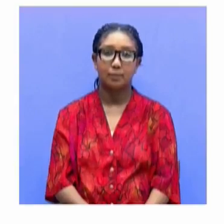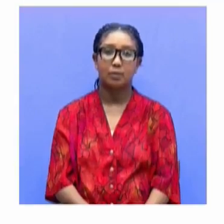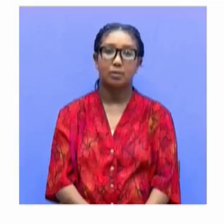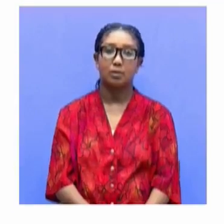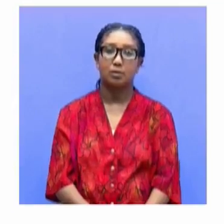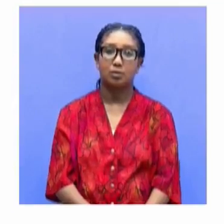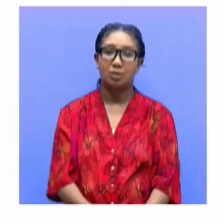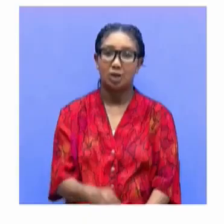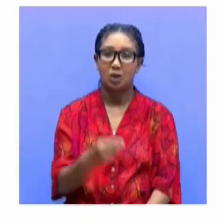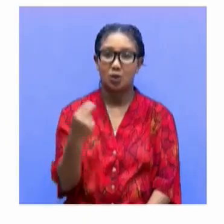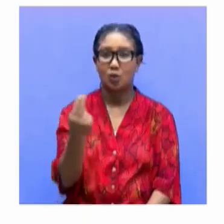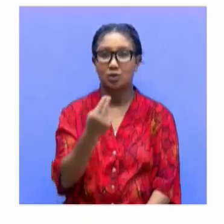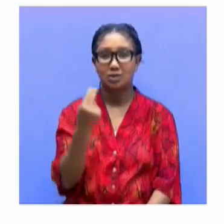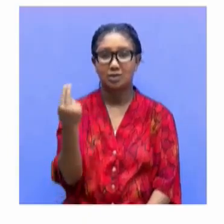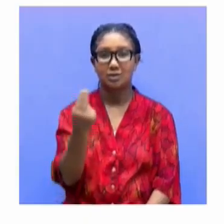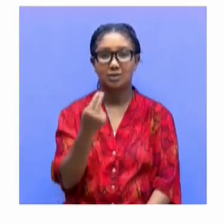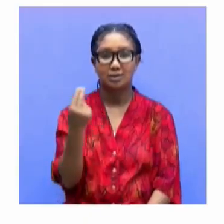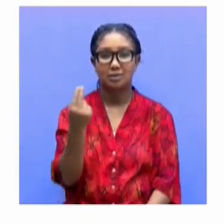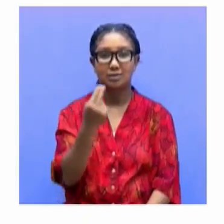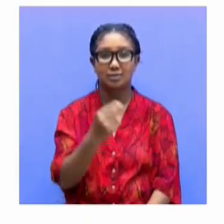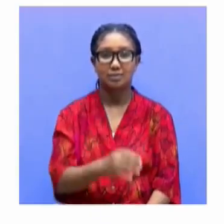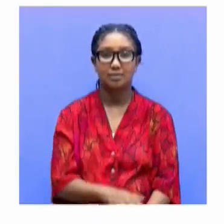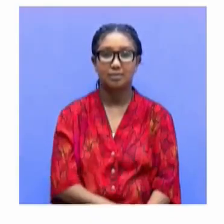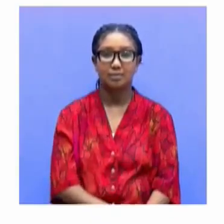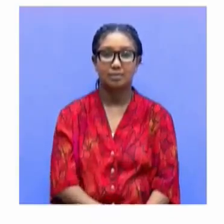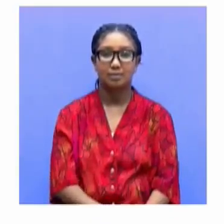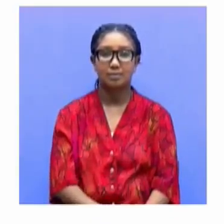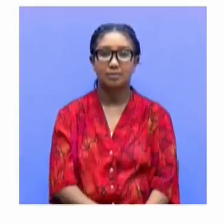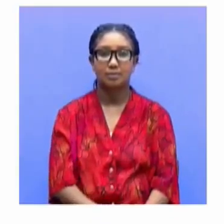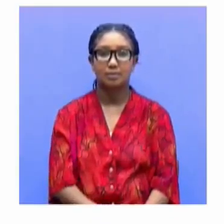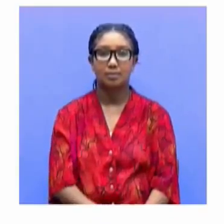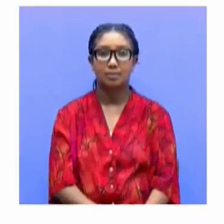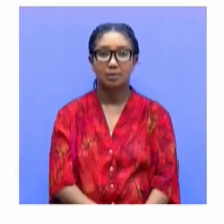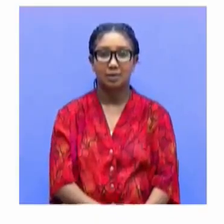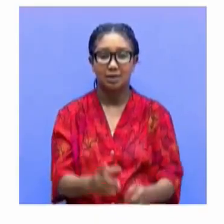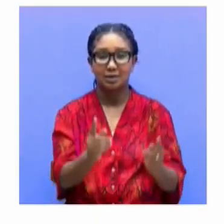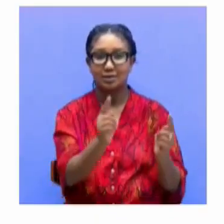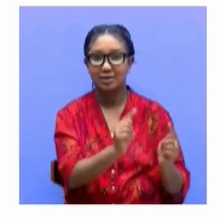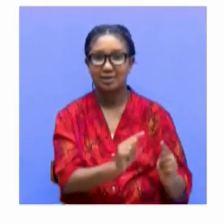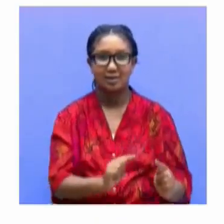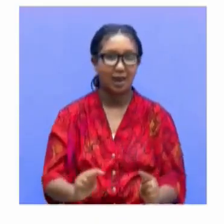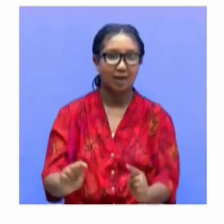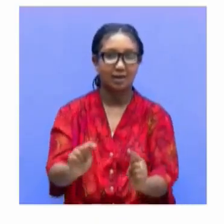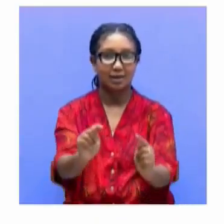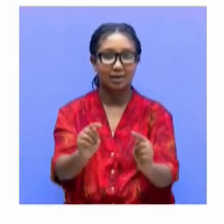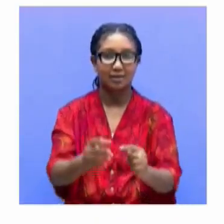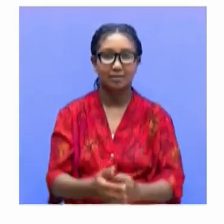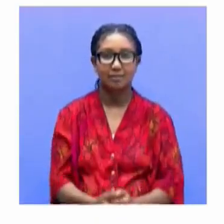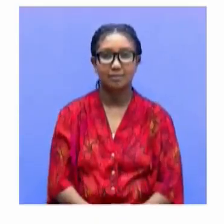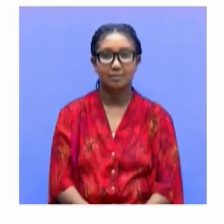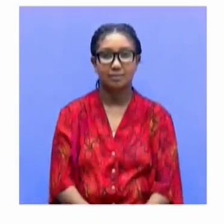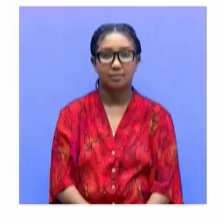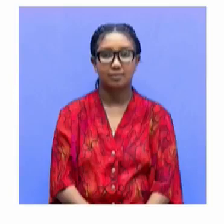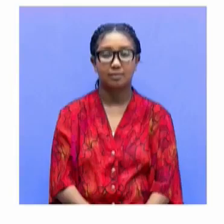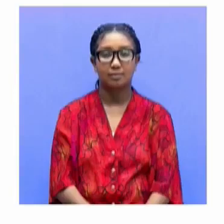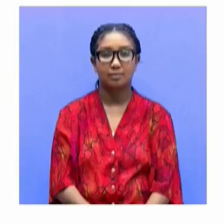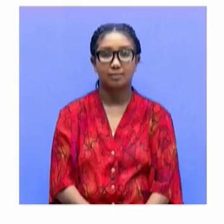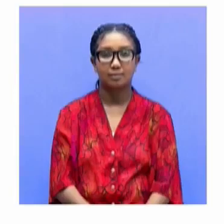Use the technique